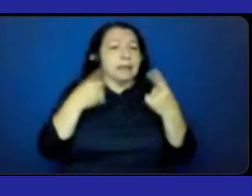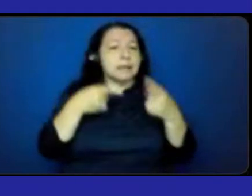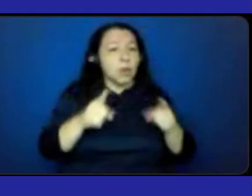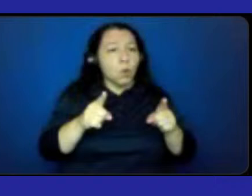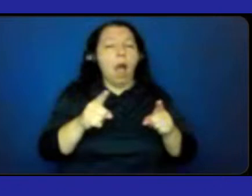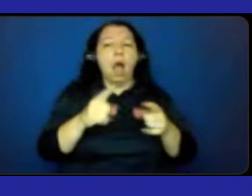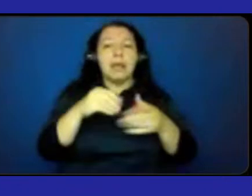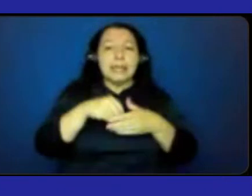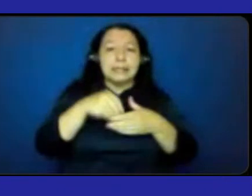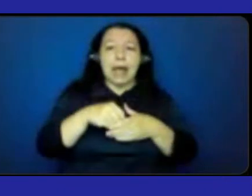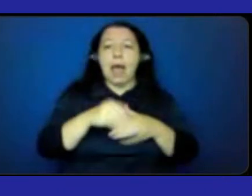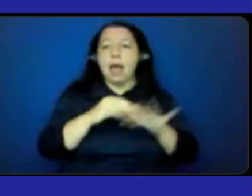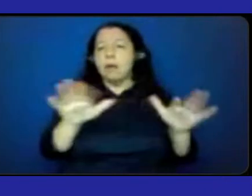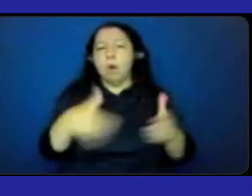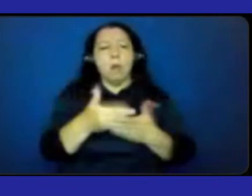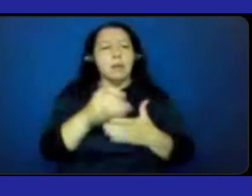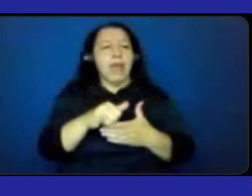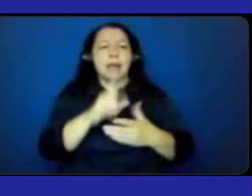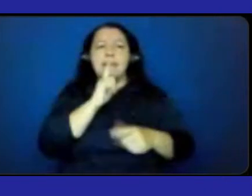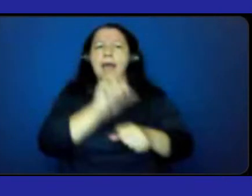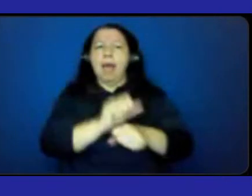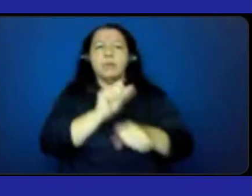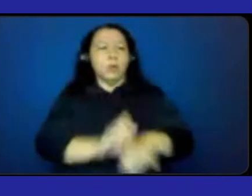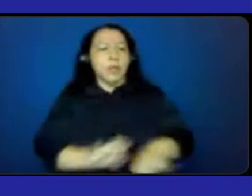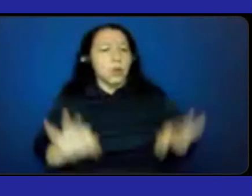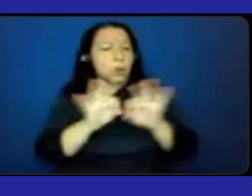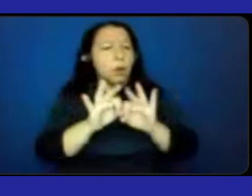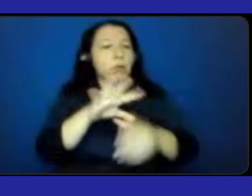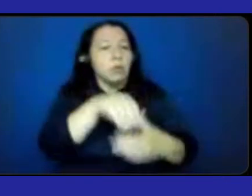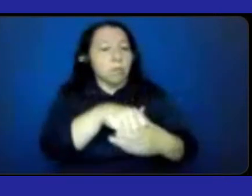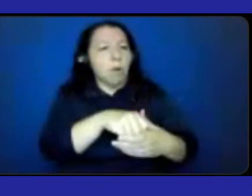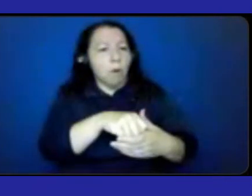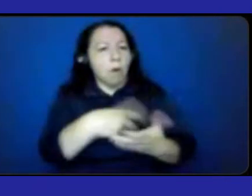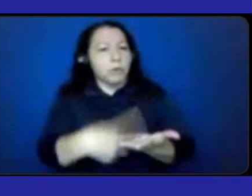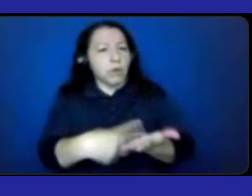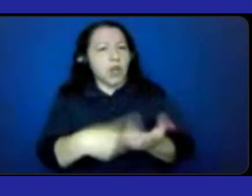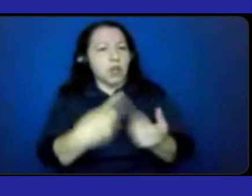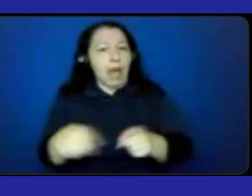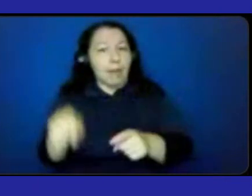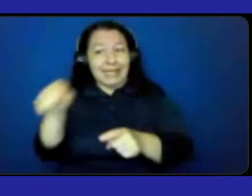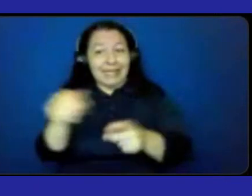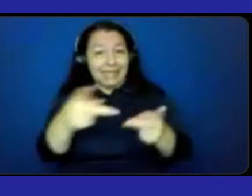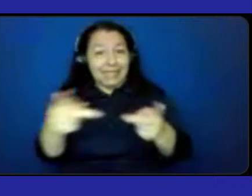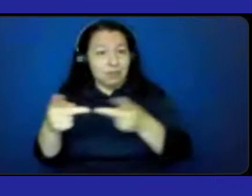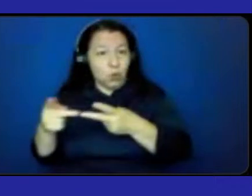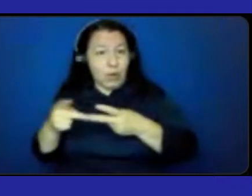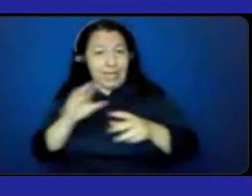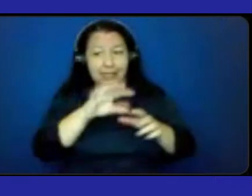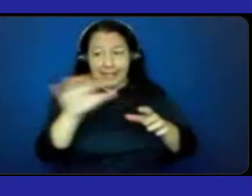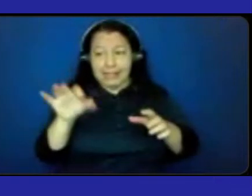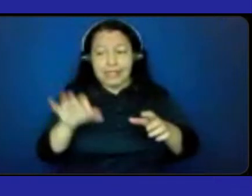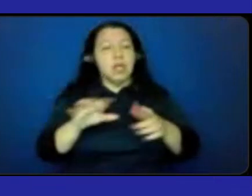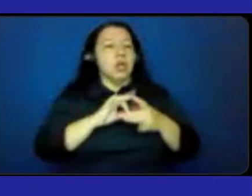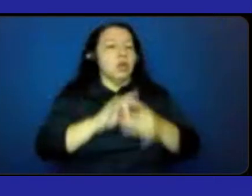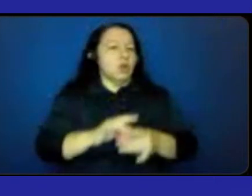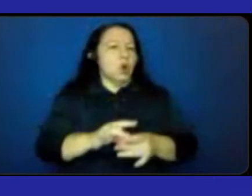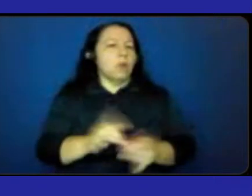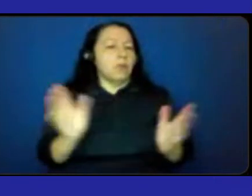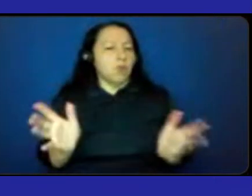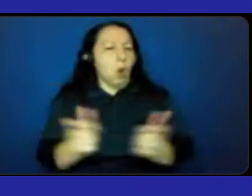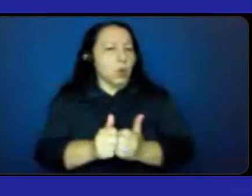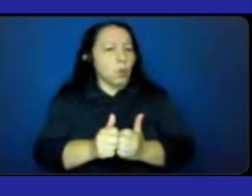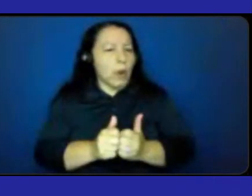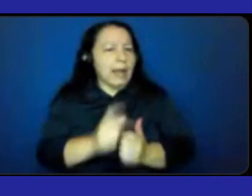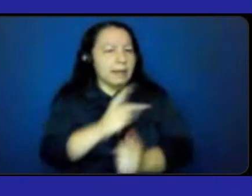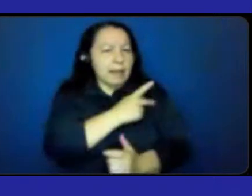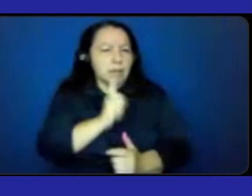is absolutely critical. And that is part of the conversations that happen at these units in terms of talking with patients, making sure that everyone certainly